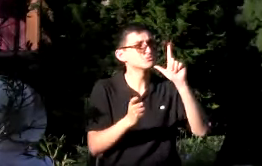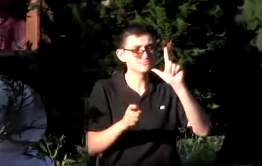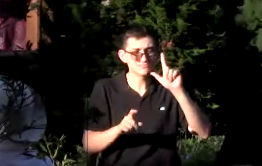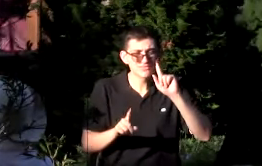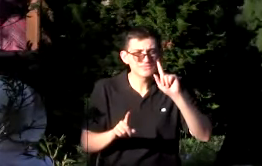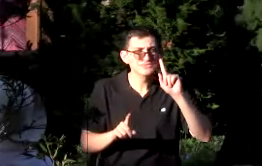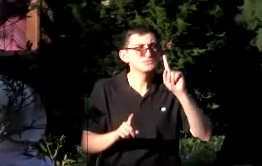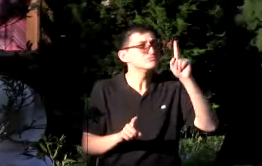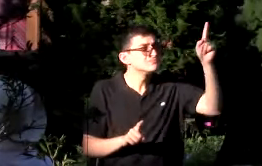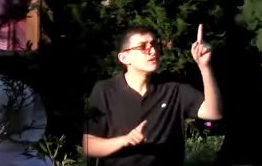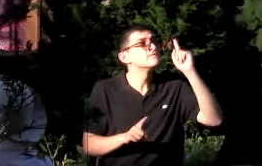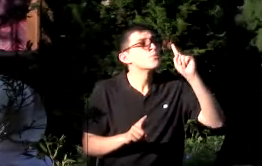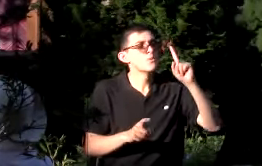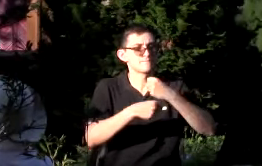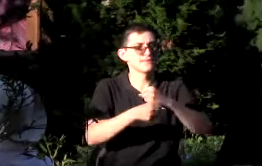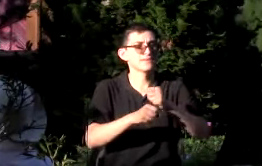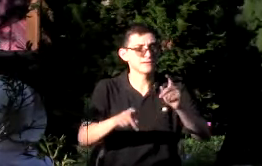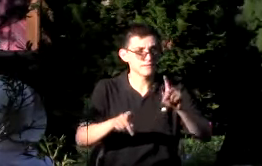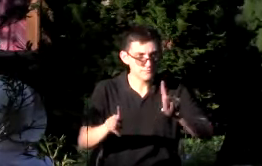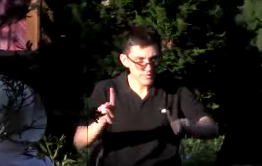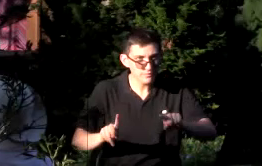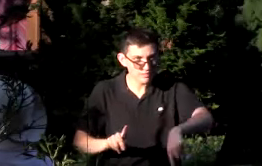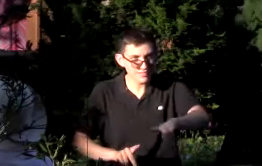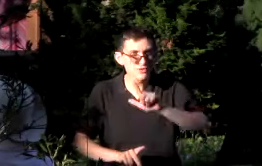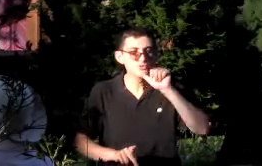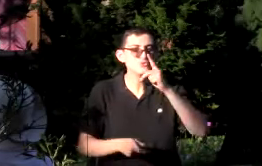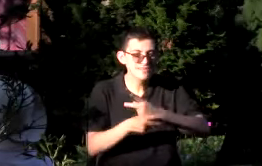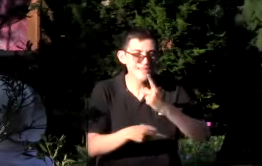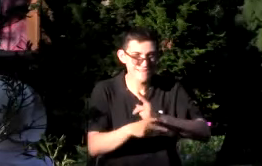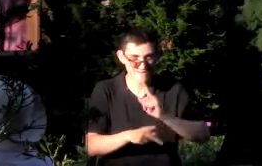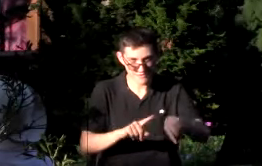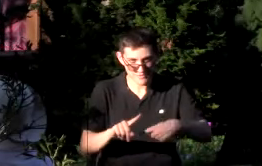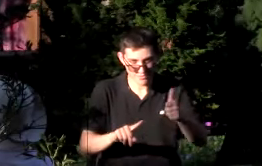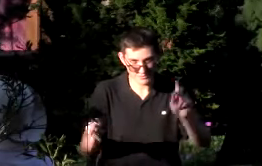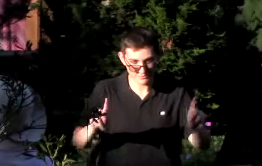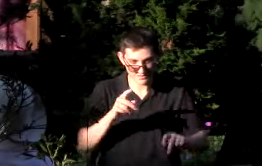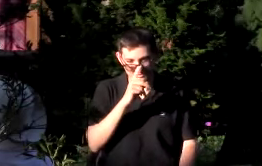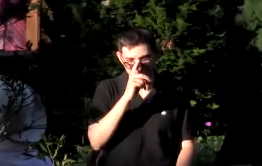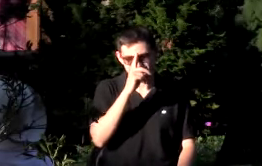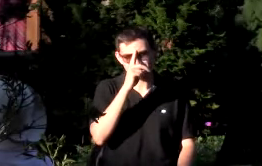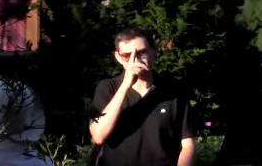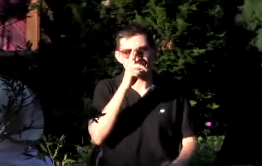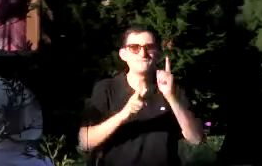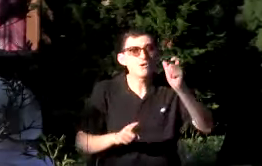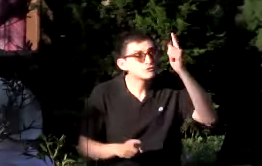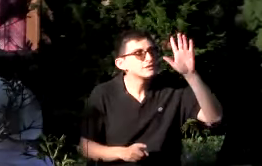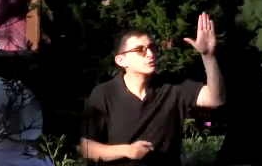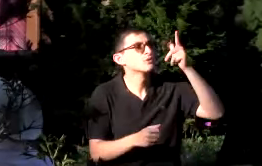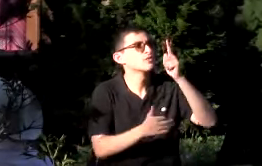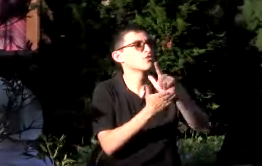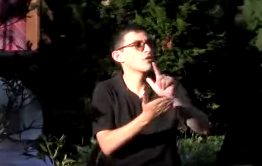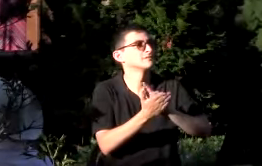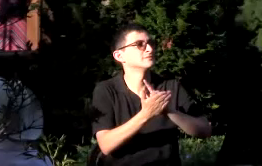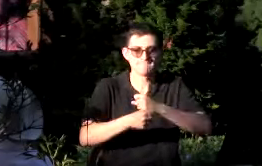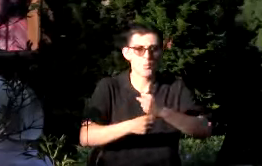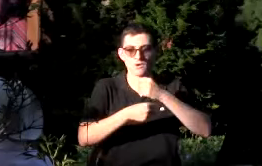commandments that teach us how to live. God, we thank you for those who help us to understand your laws and for making us one family on